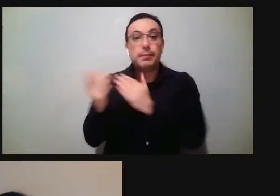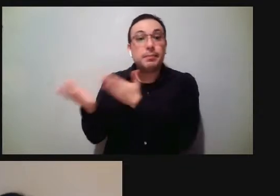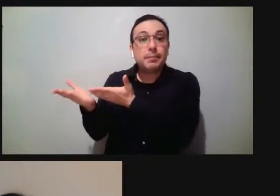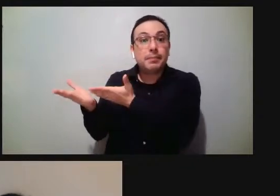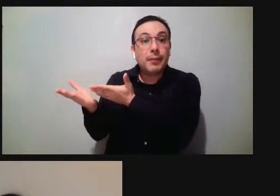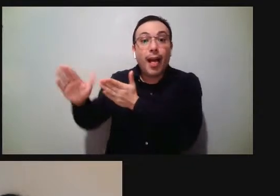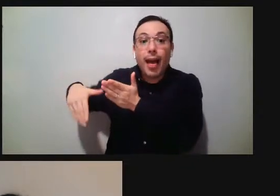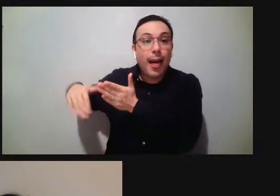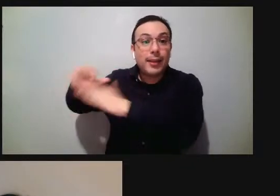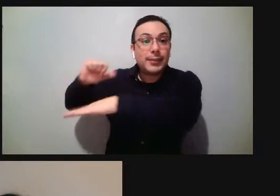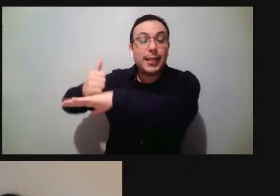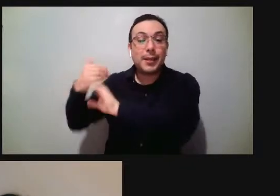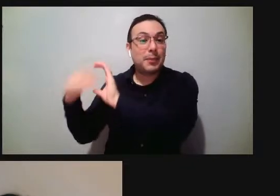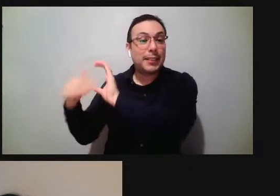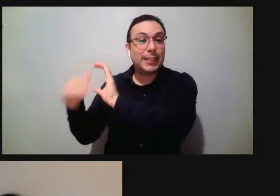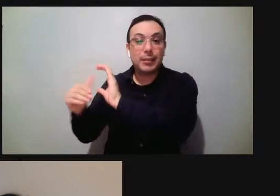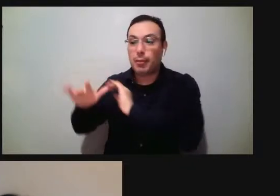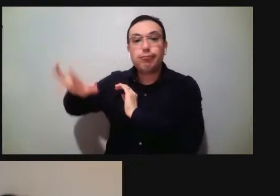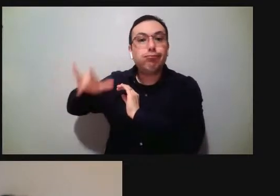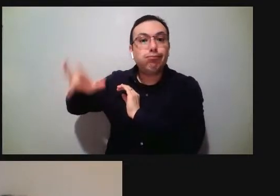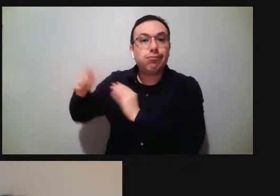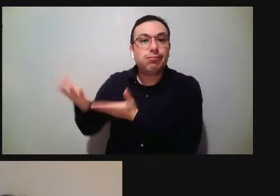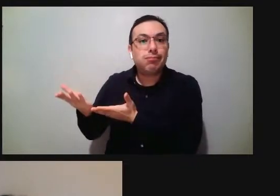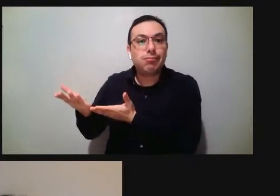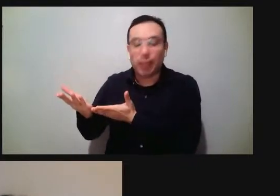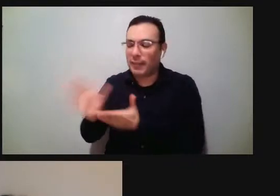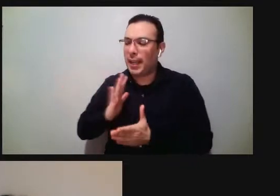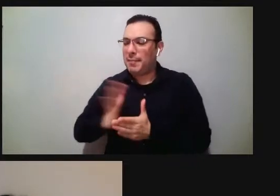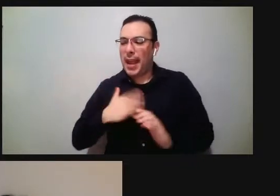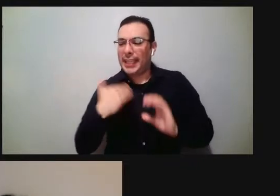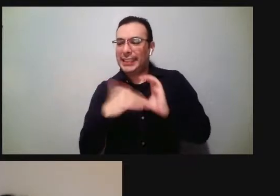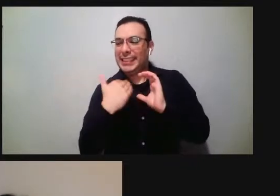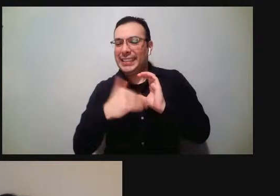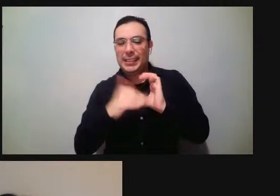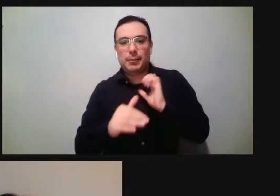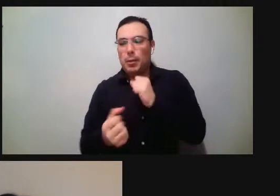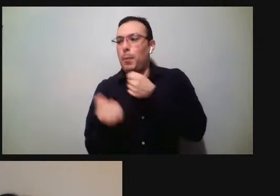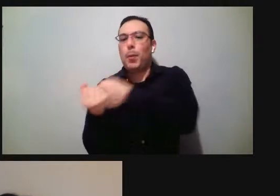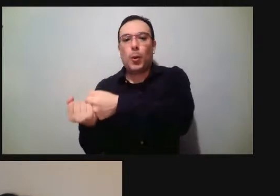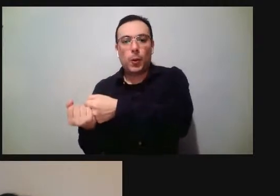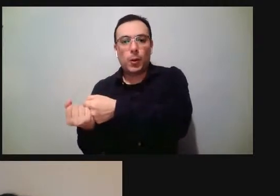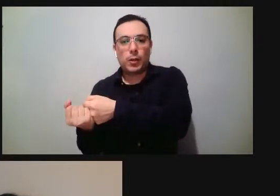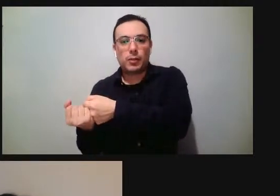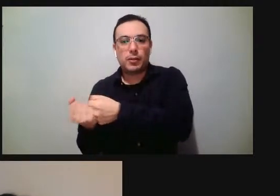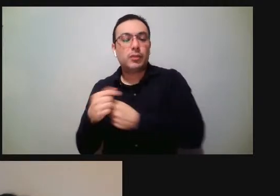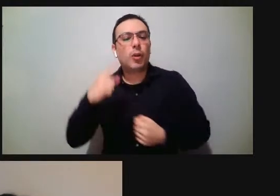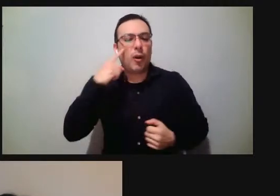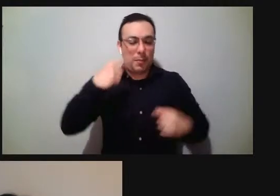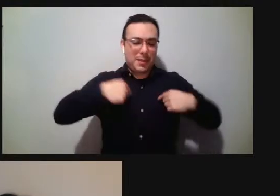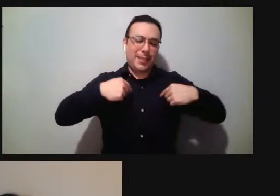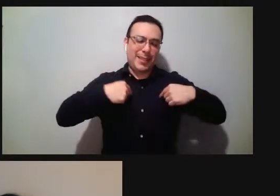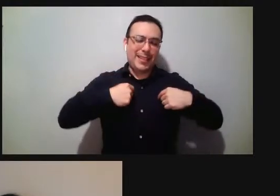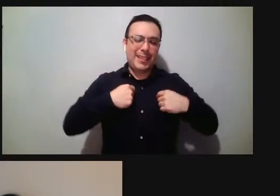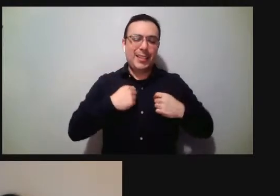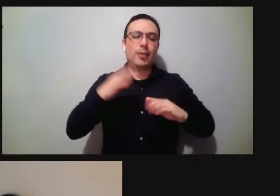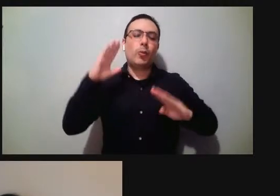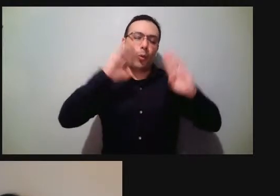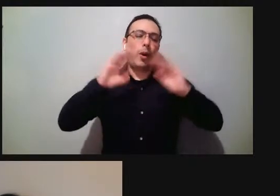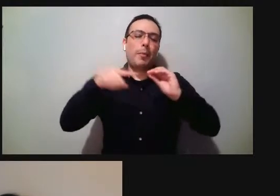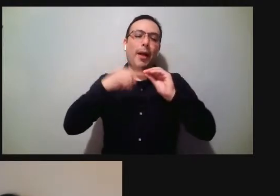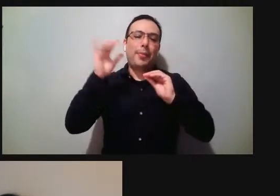have email. And so I think those are the things that, I worry about now, are just immune inequality,